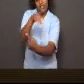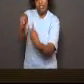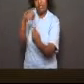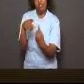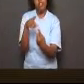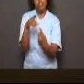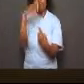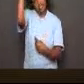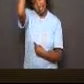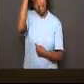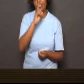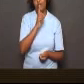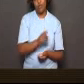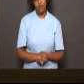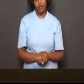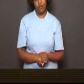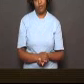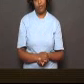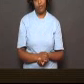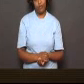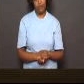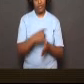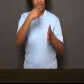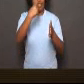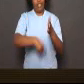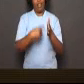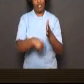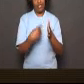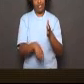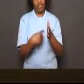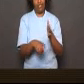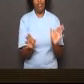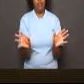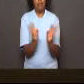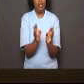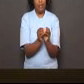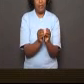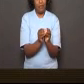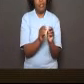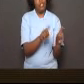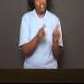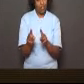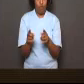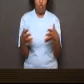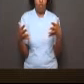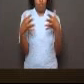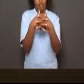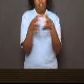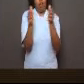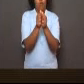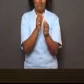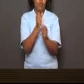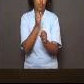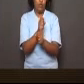government. The collection of tax and revenue is a concurrent